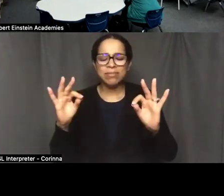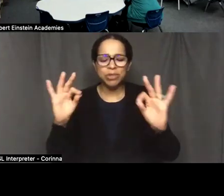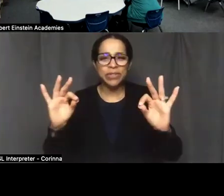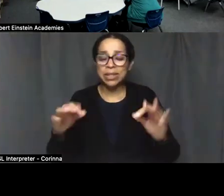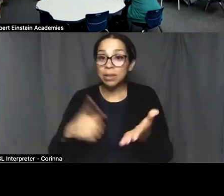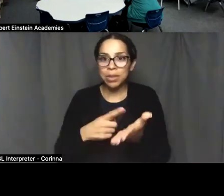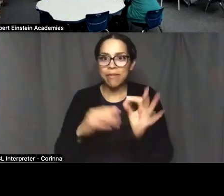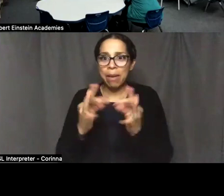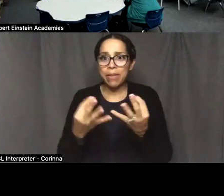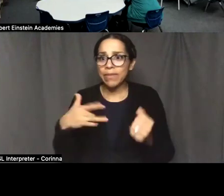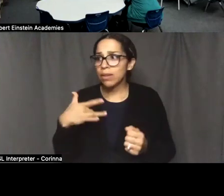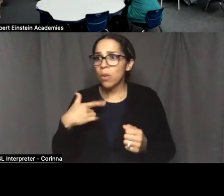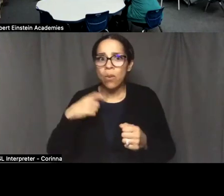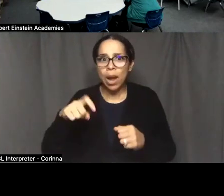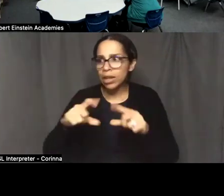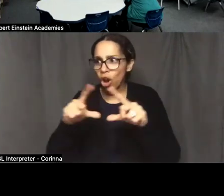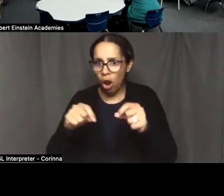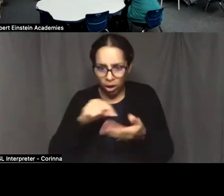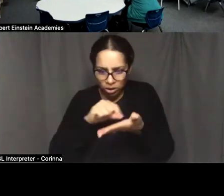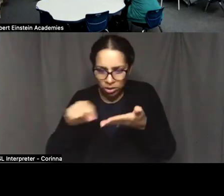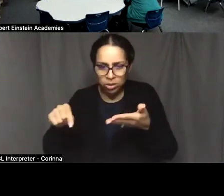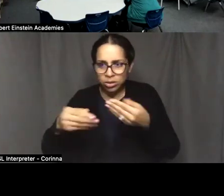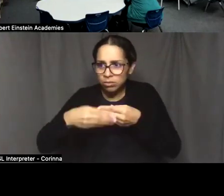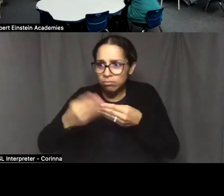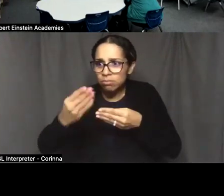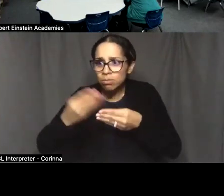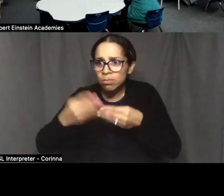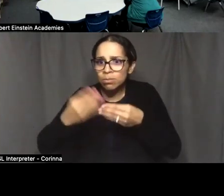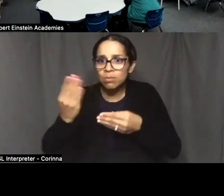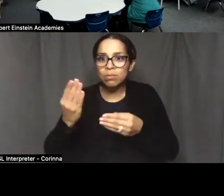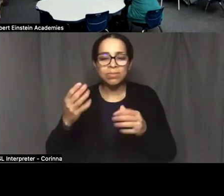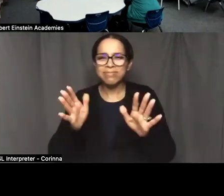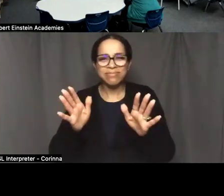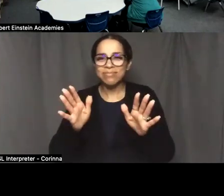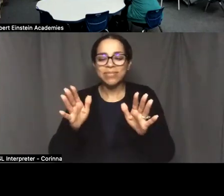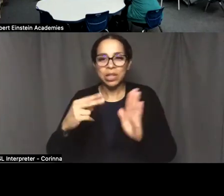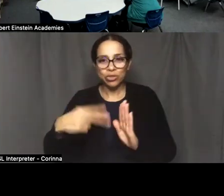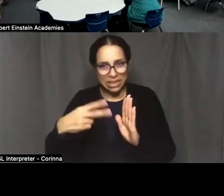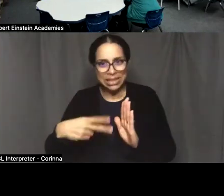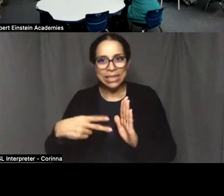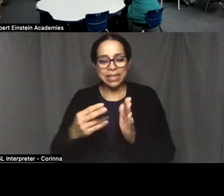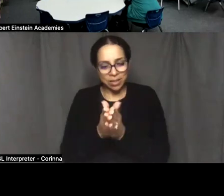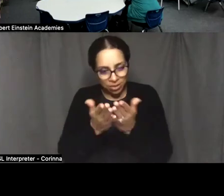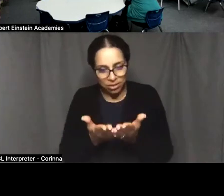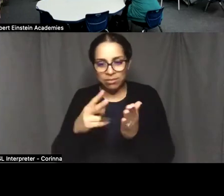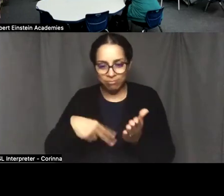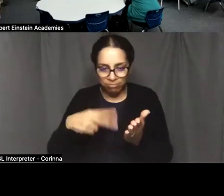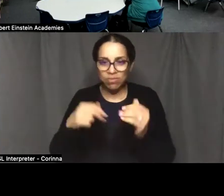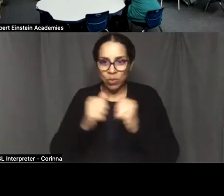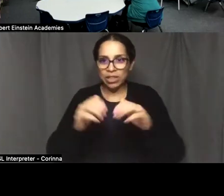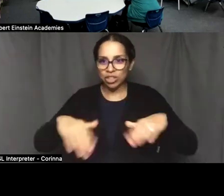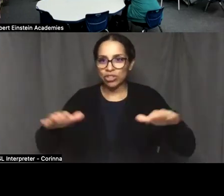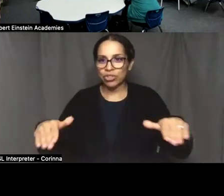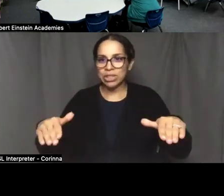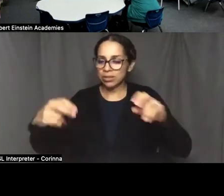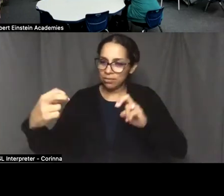drill. Read to your children. Talk with your children. Those things can't be overstated, the importance of those